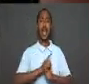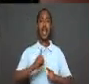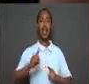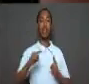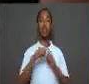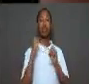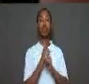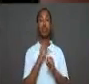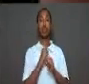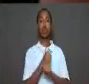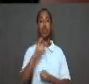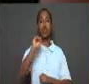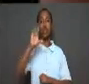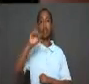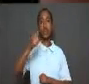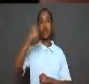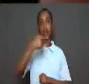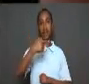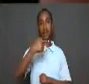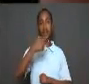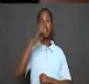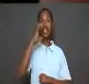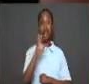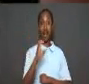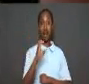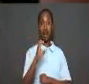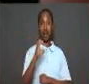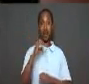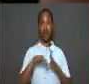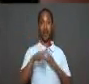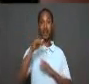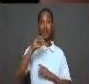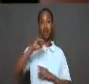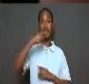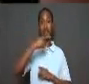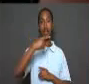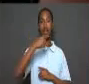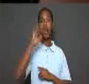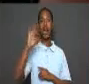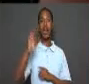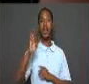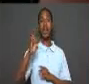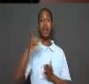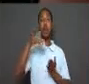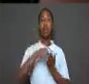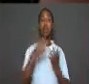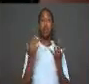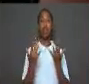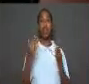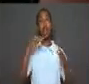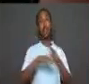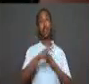form a slag. The carbon in the pig iron is also oxidized into